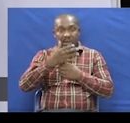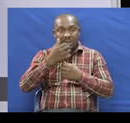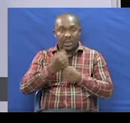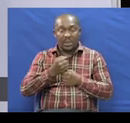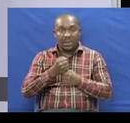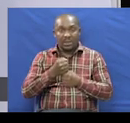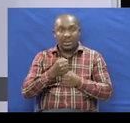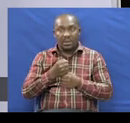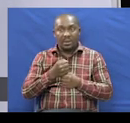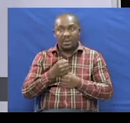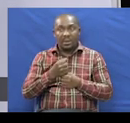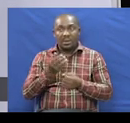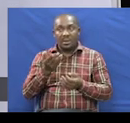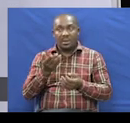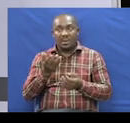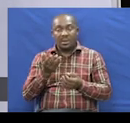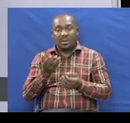you can take either